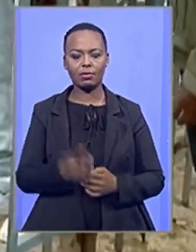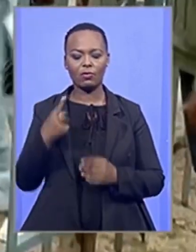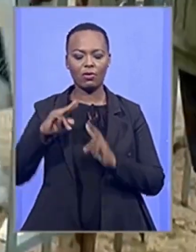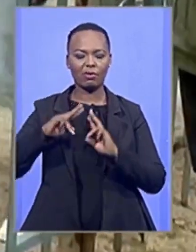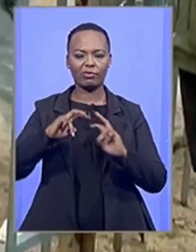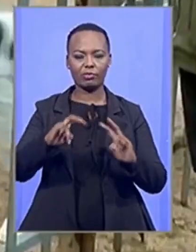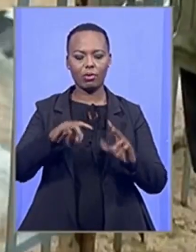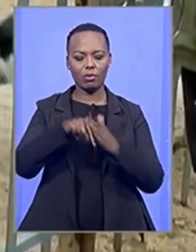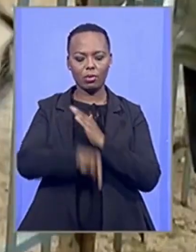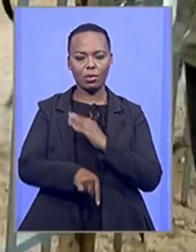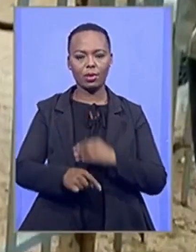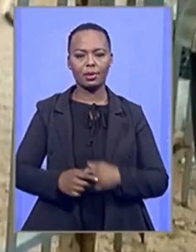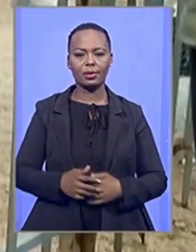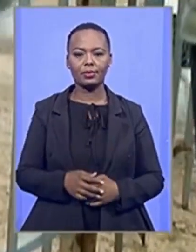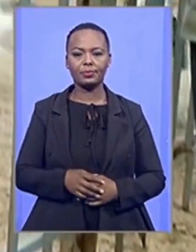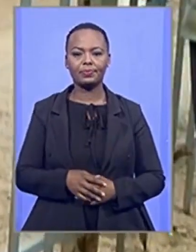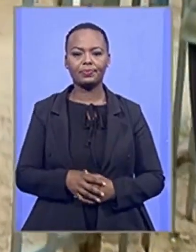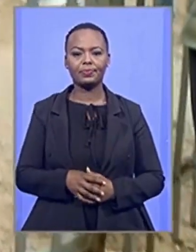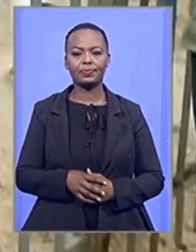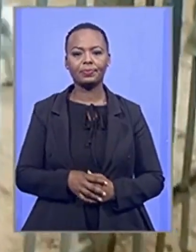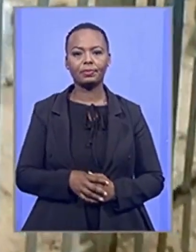Molimawane motaisa, ABC News, Chuan Nizbek.